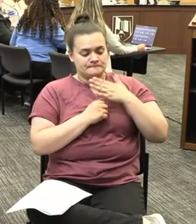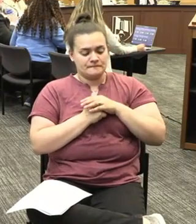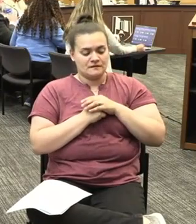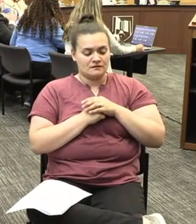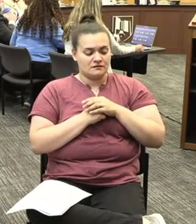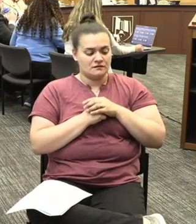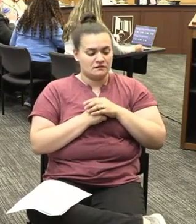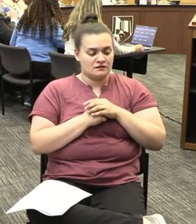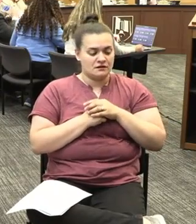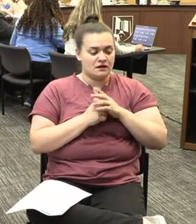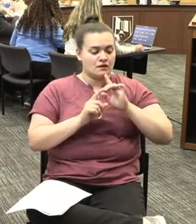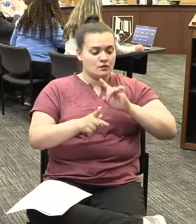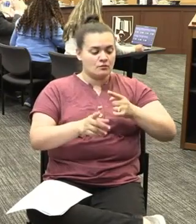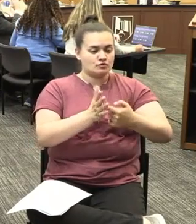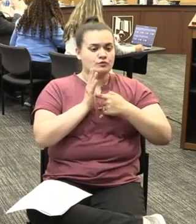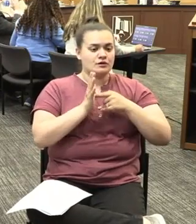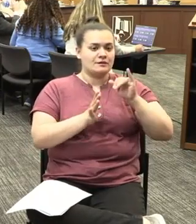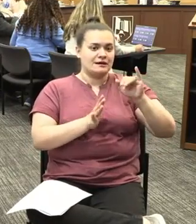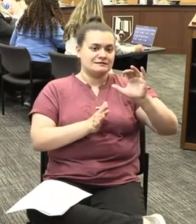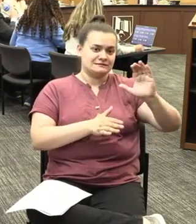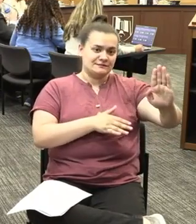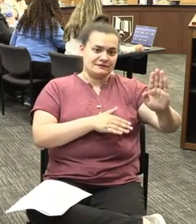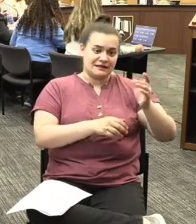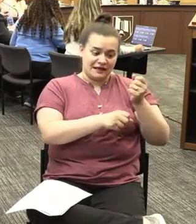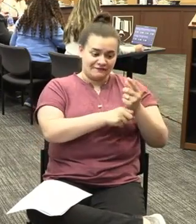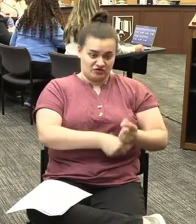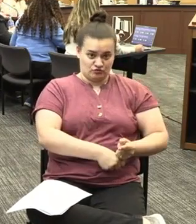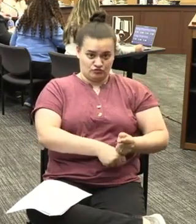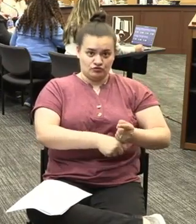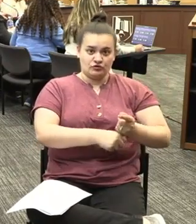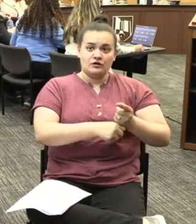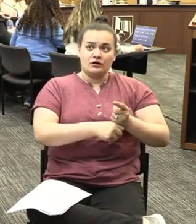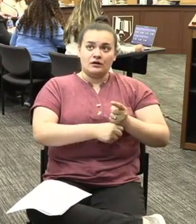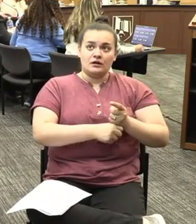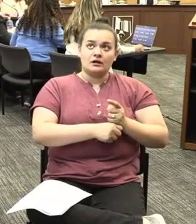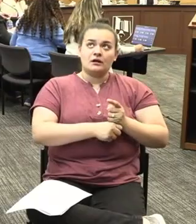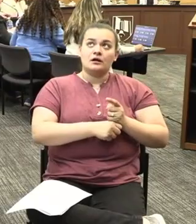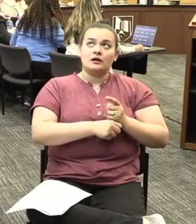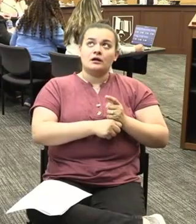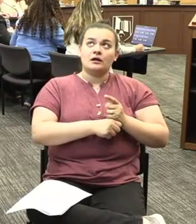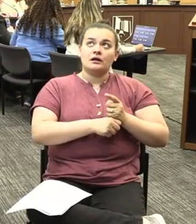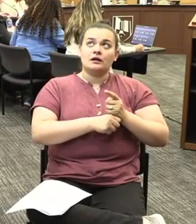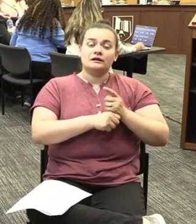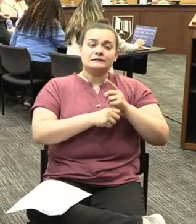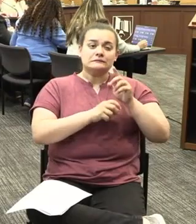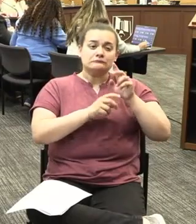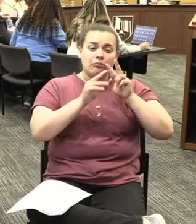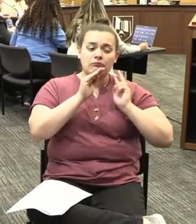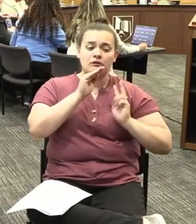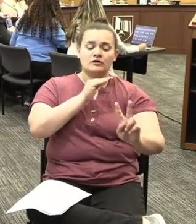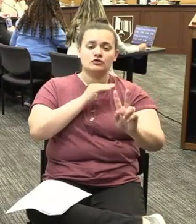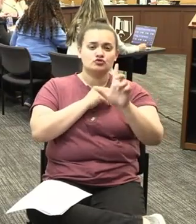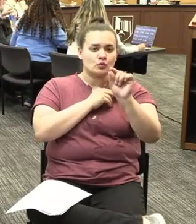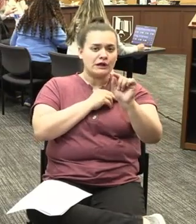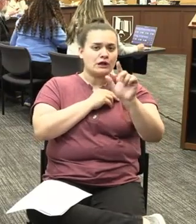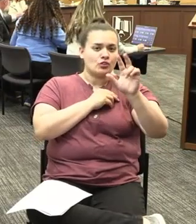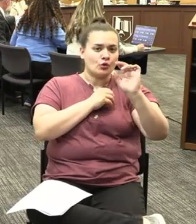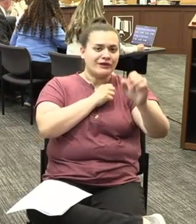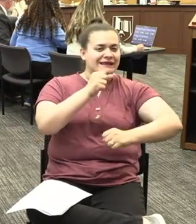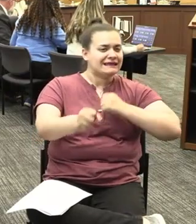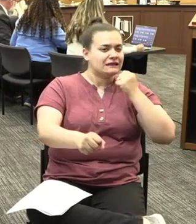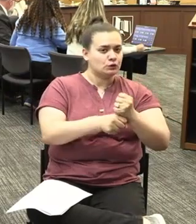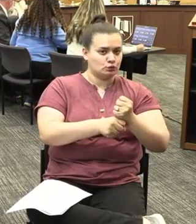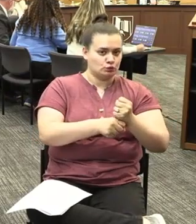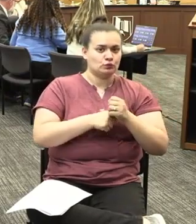ramp report is required by ICCB every year. It looks out 20 to 30 years. Yeah, I